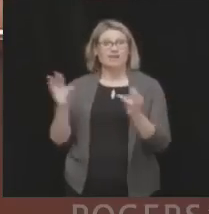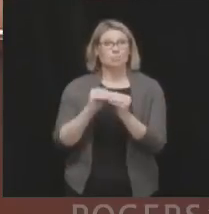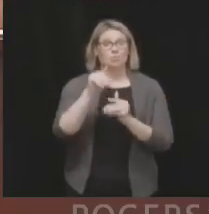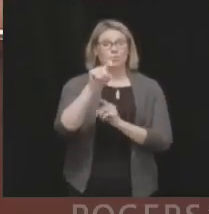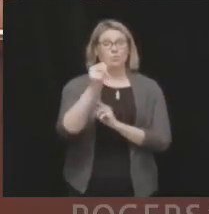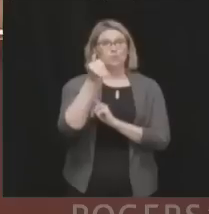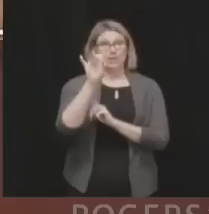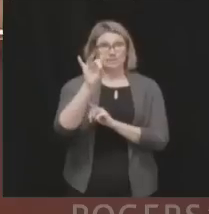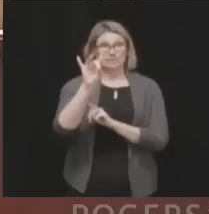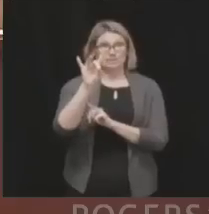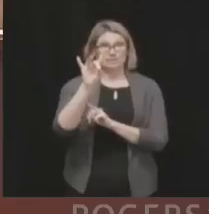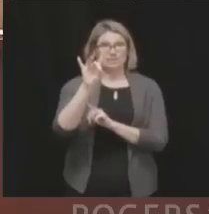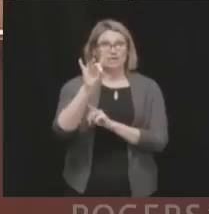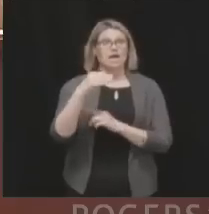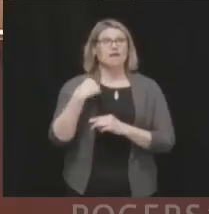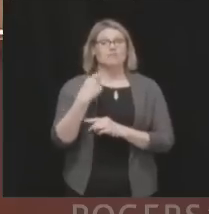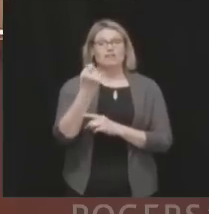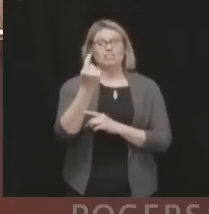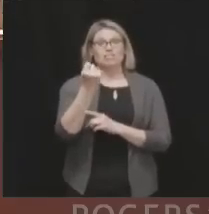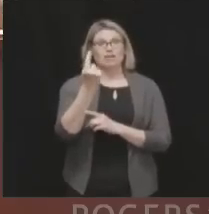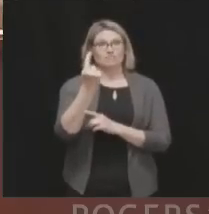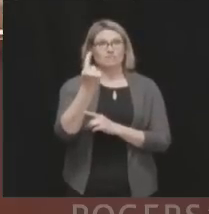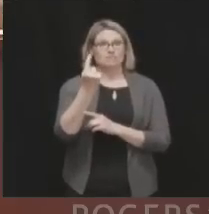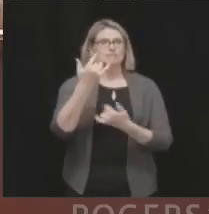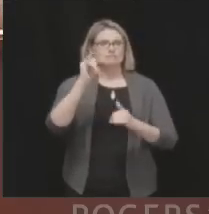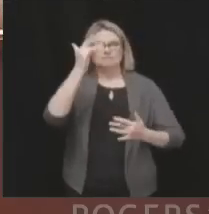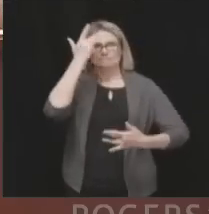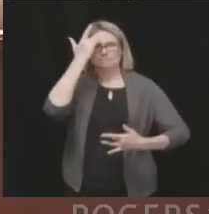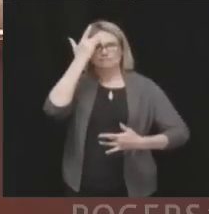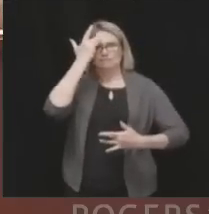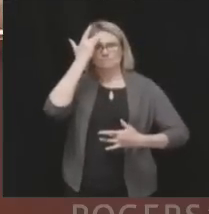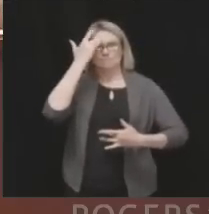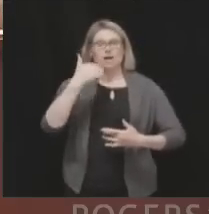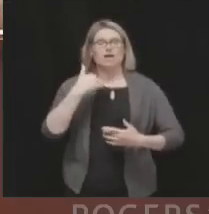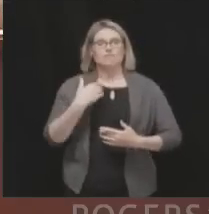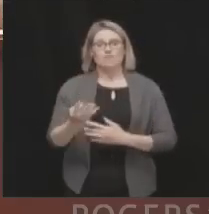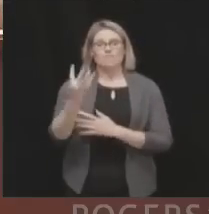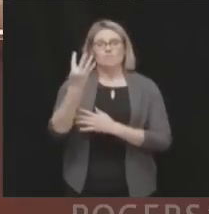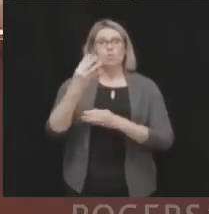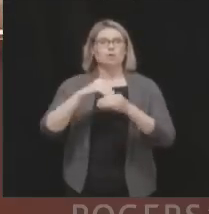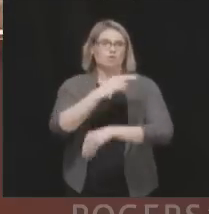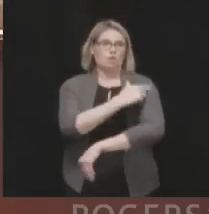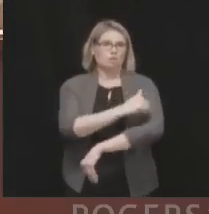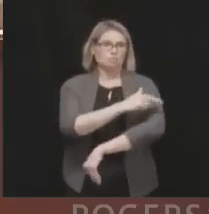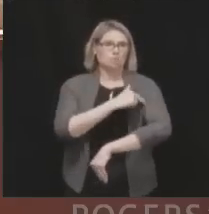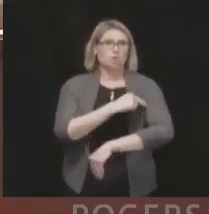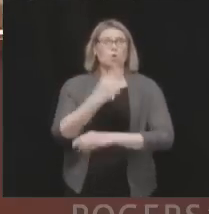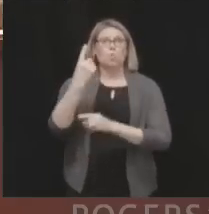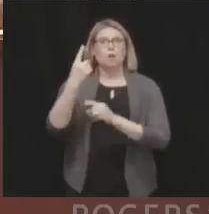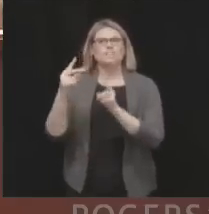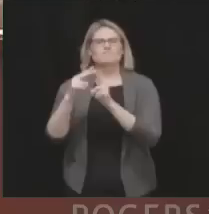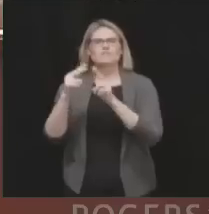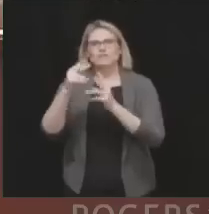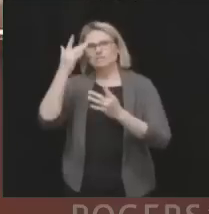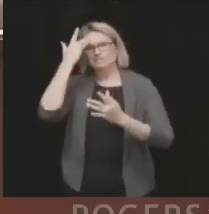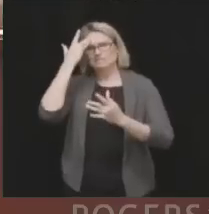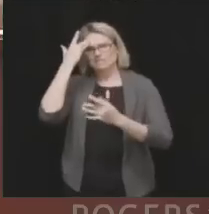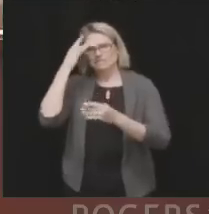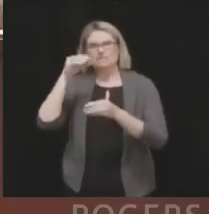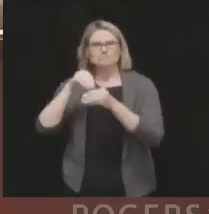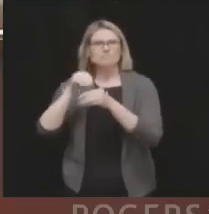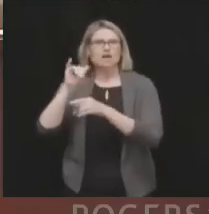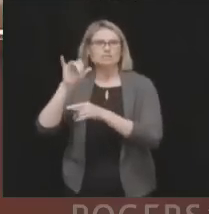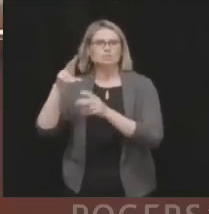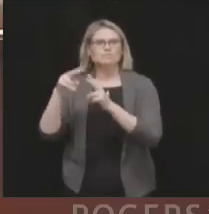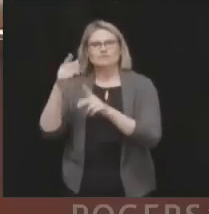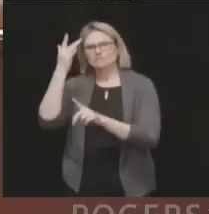message that I have for you today is also the same as it was yesterday. Everyone must keep doing what you have been doing. Everyone